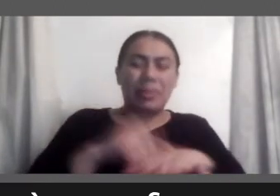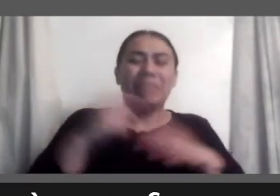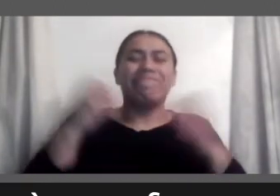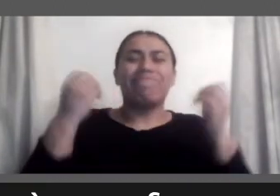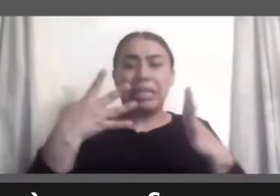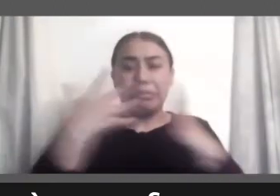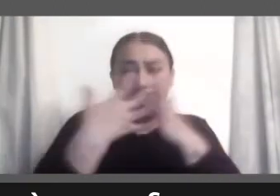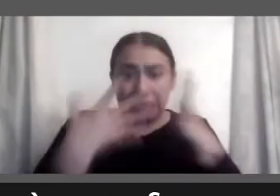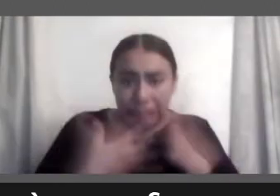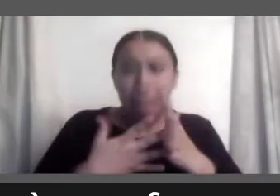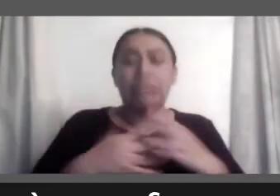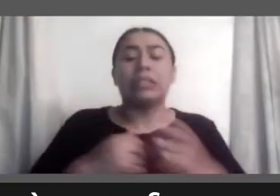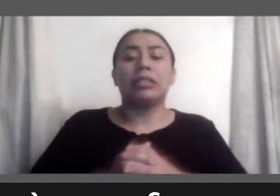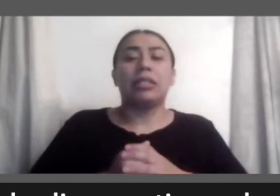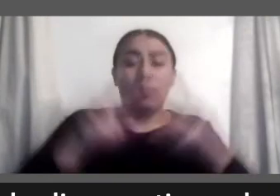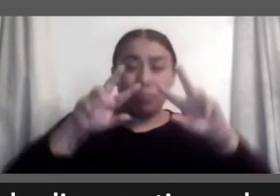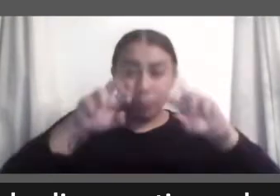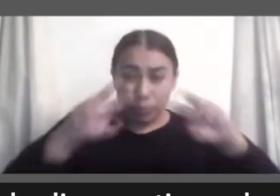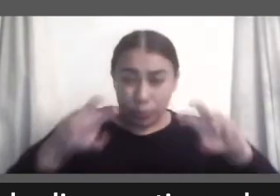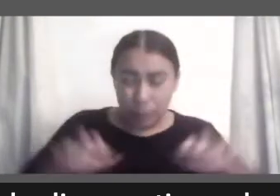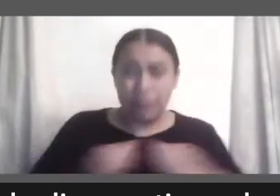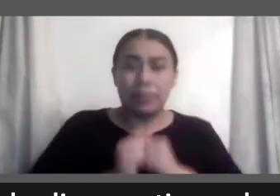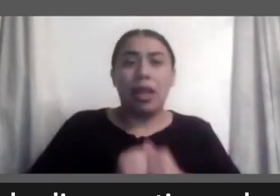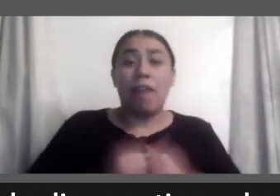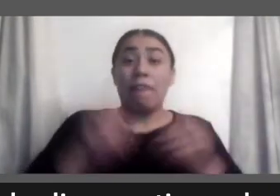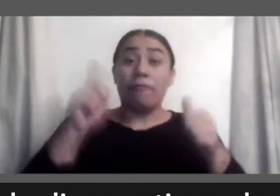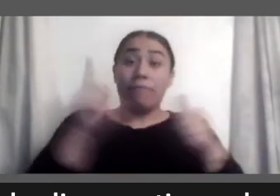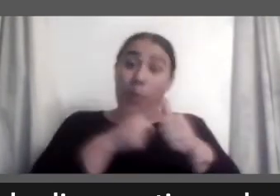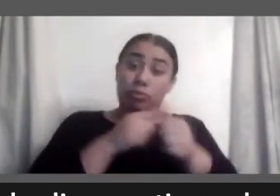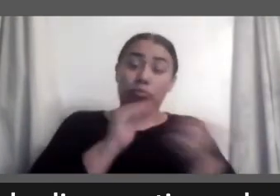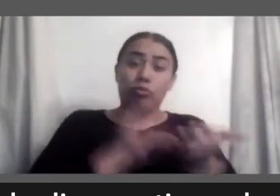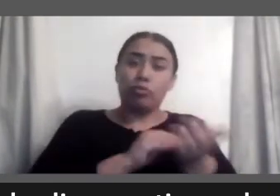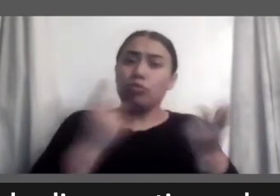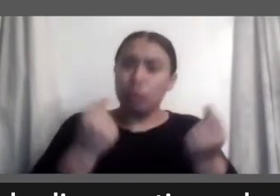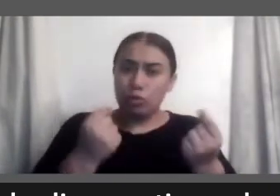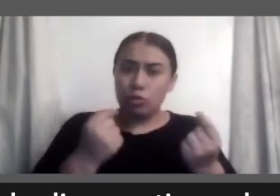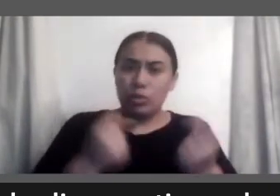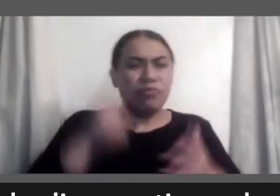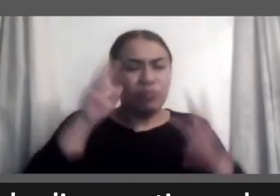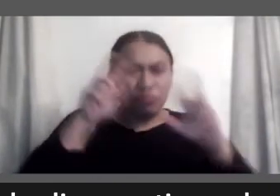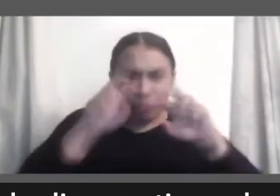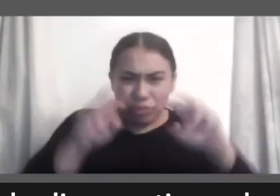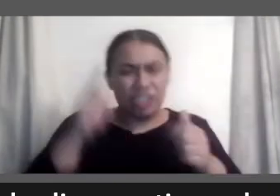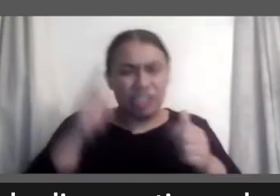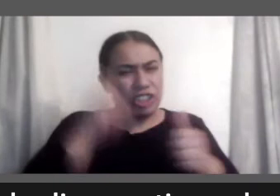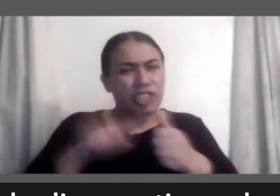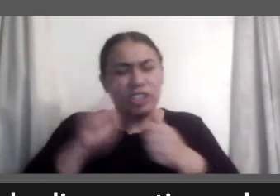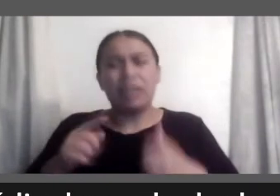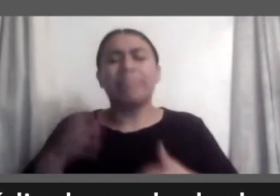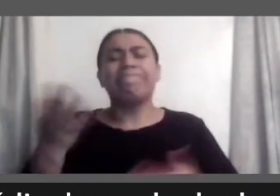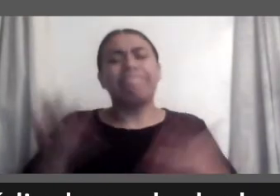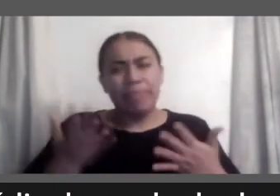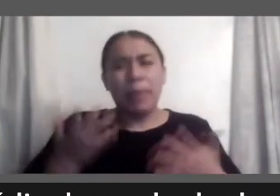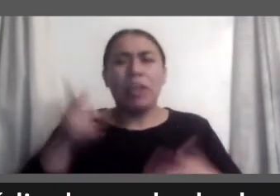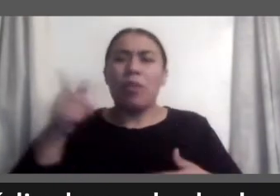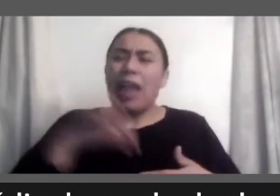symptoms resemble those of other conditions. These conditions first need to be ruled out before diagnosing fibromyalgia.